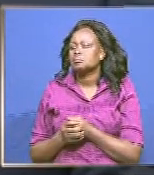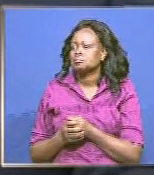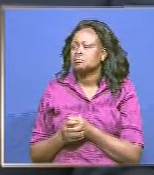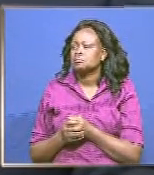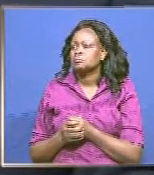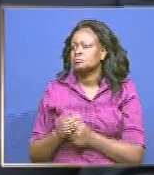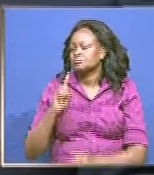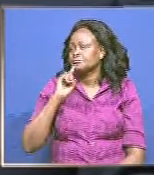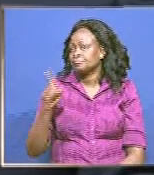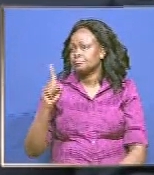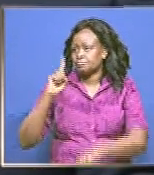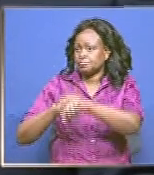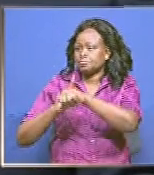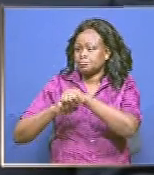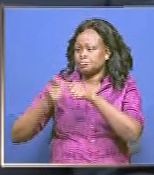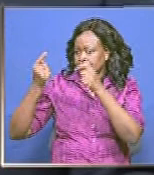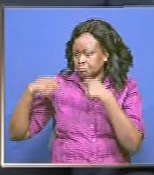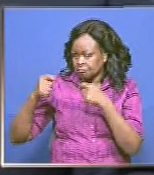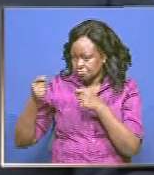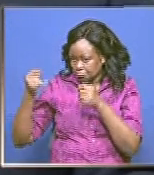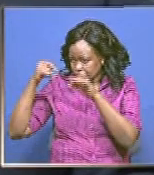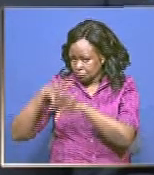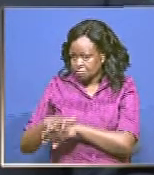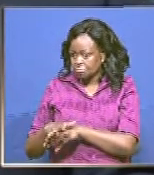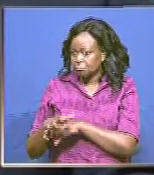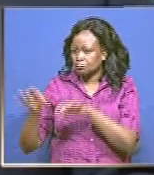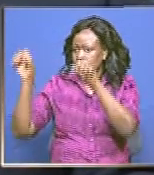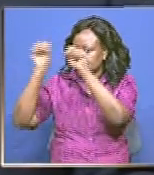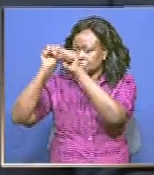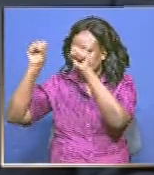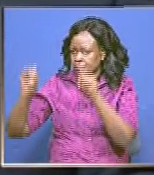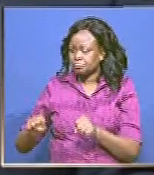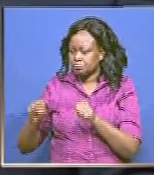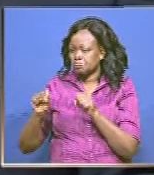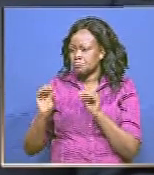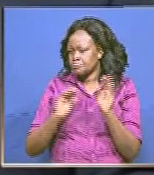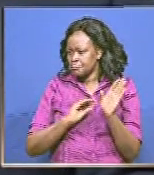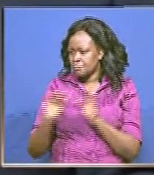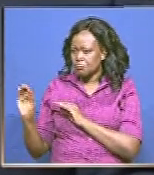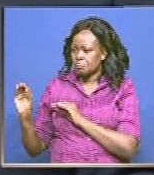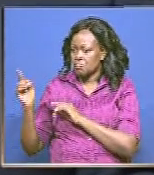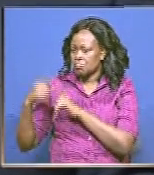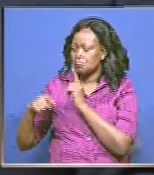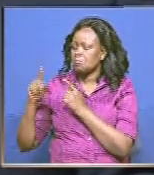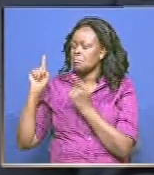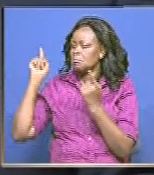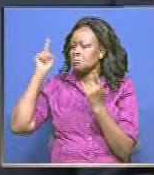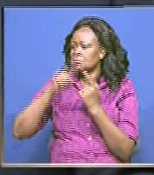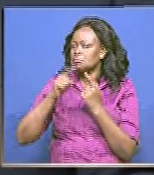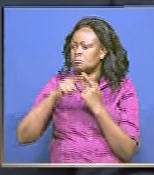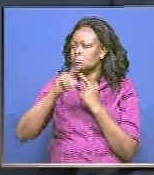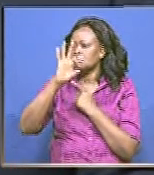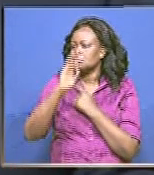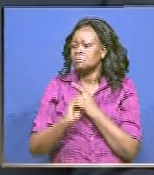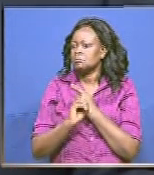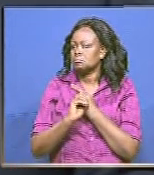Mm-hmm. So when we tried to streamline systems, we moved from the target of 30 and